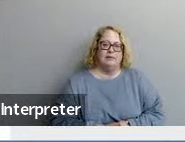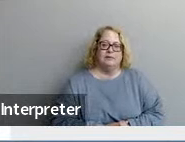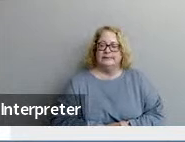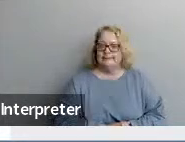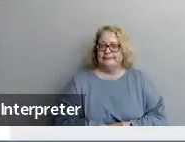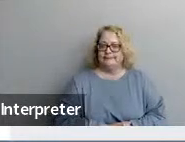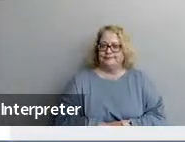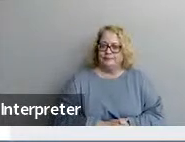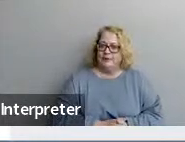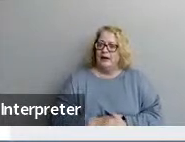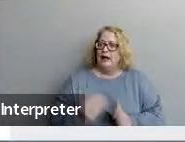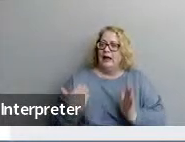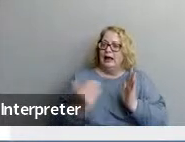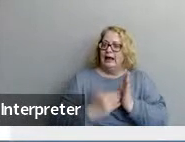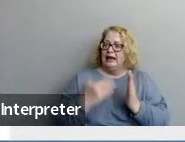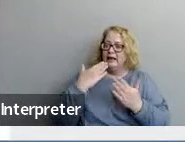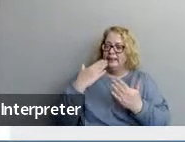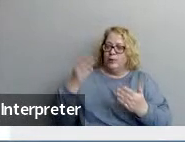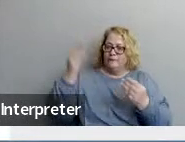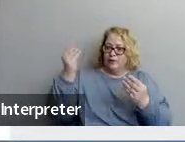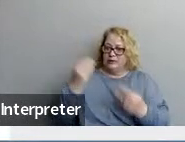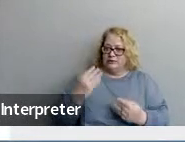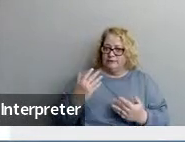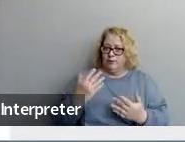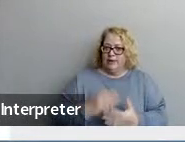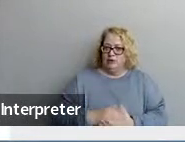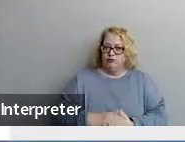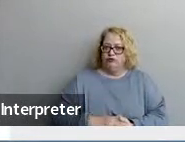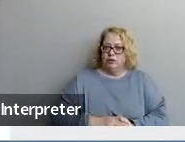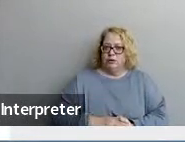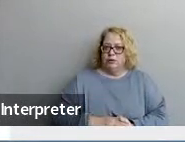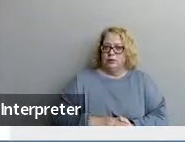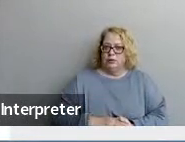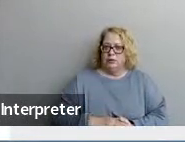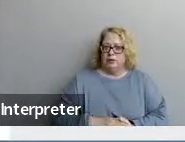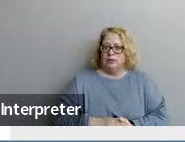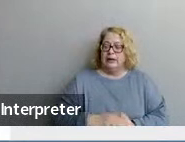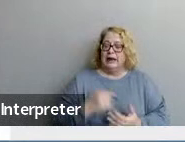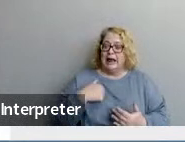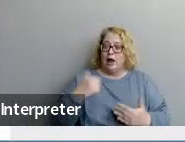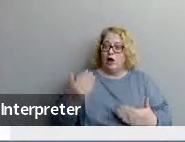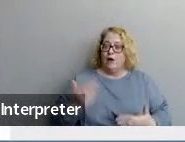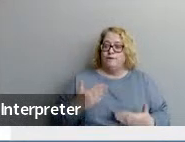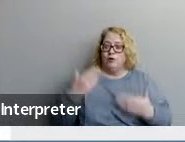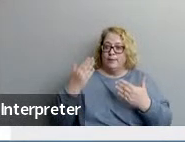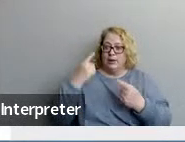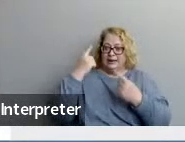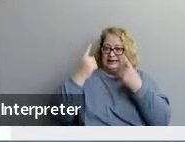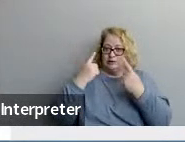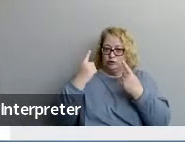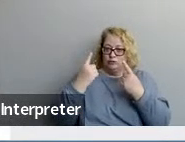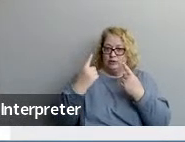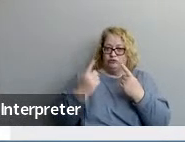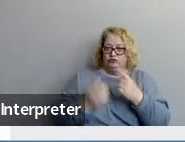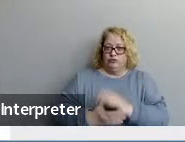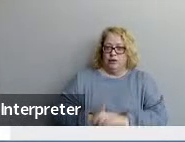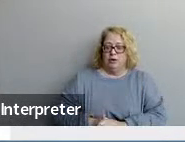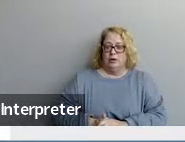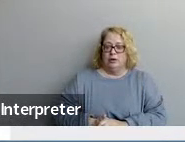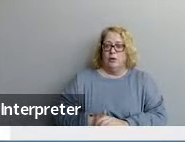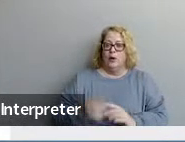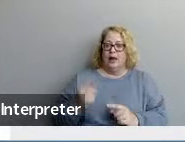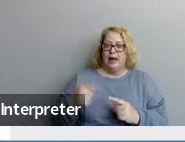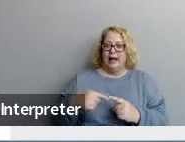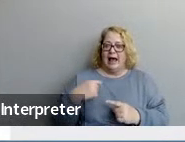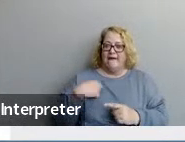If I may, and again, thank you for this information. If I may offer up consideration, but I have